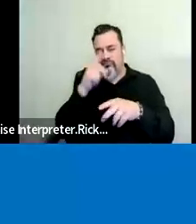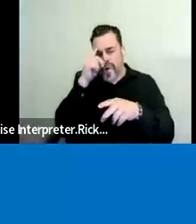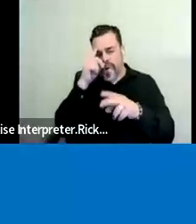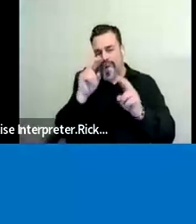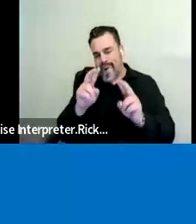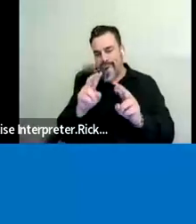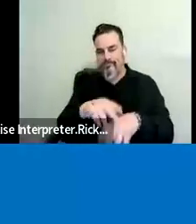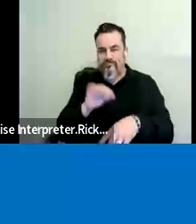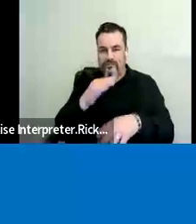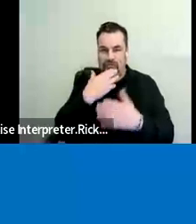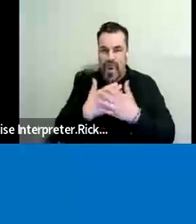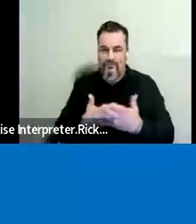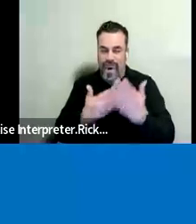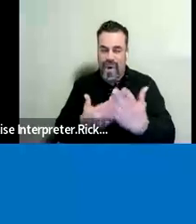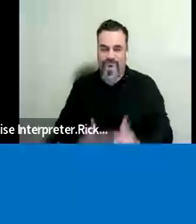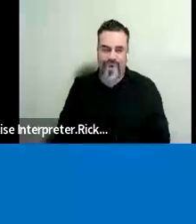suggestion.